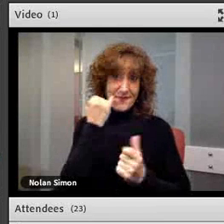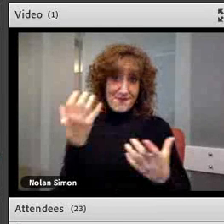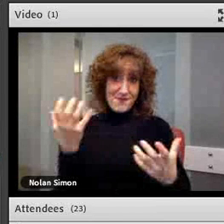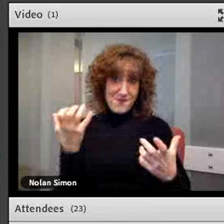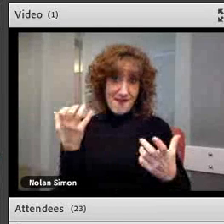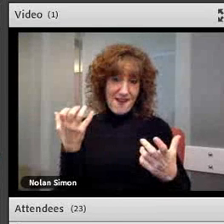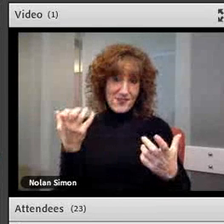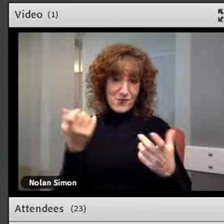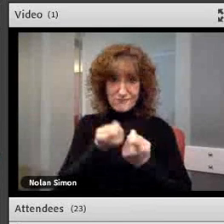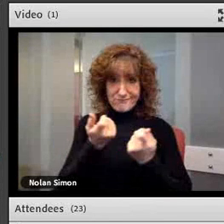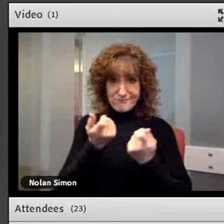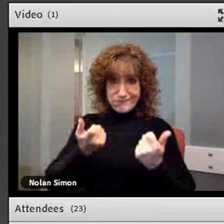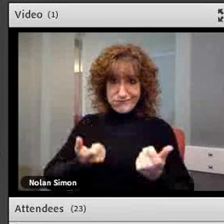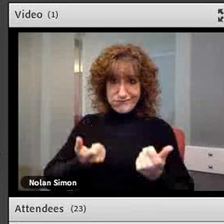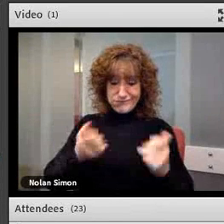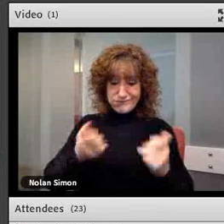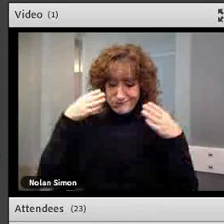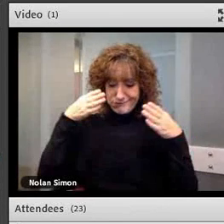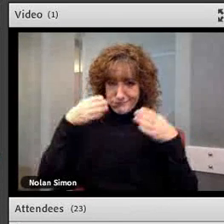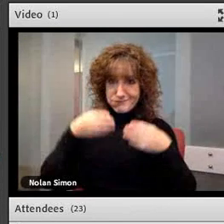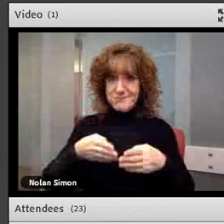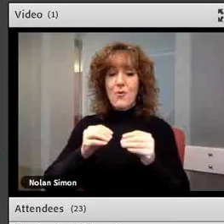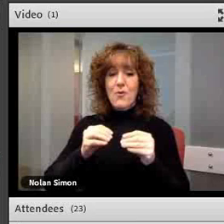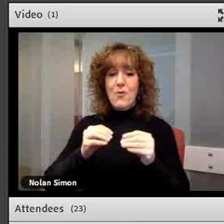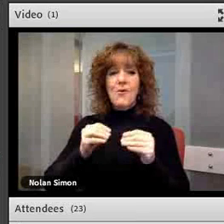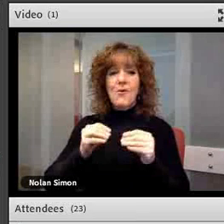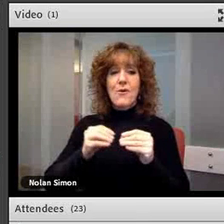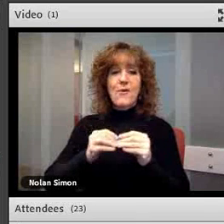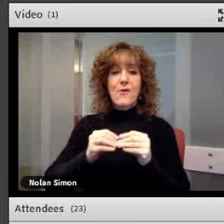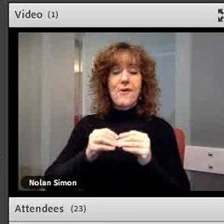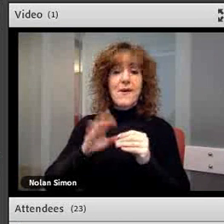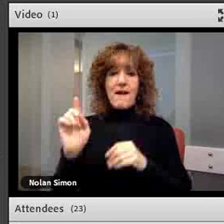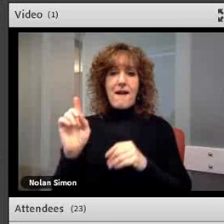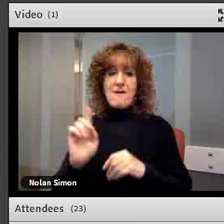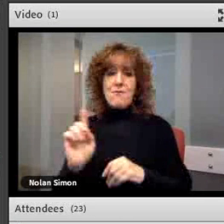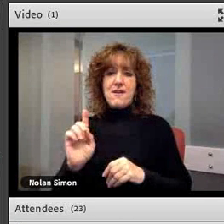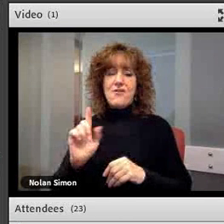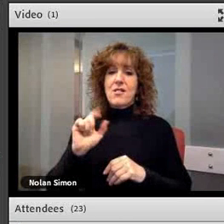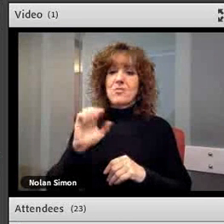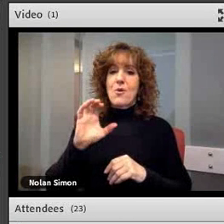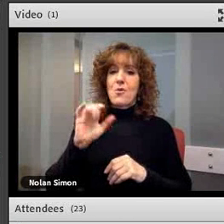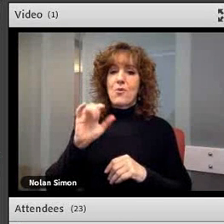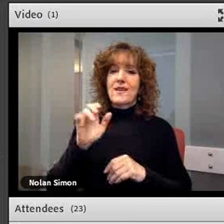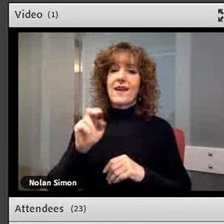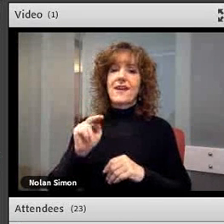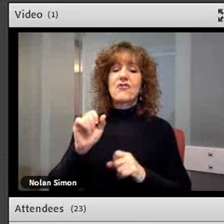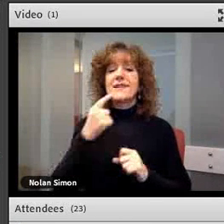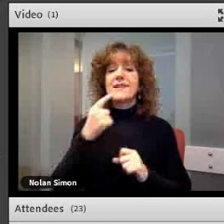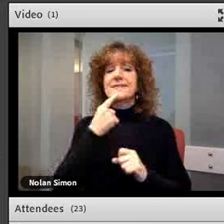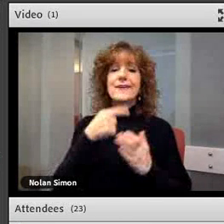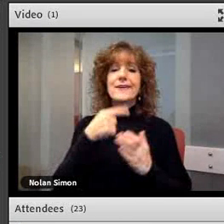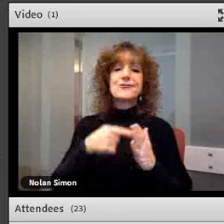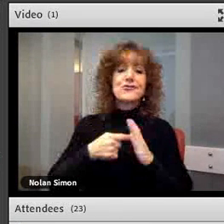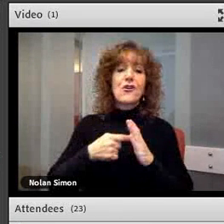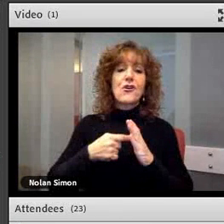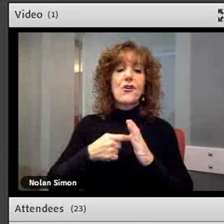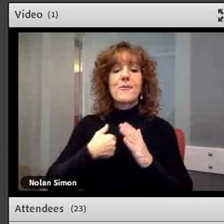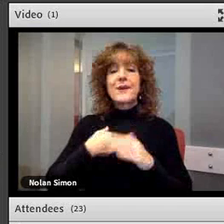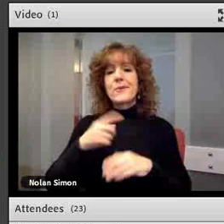you can filter more. So I could filter by the location. So I could say, okay, show me